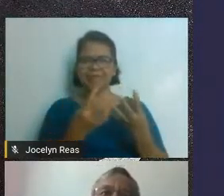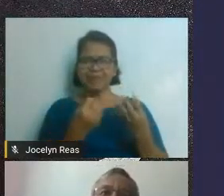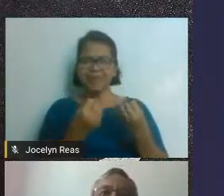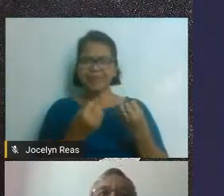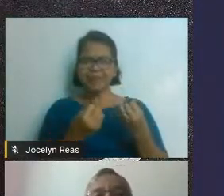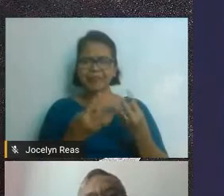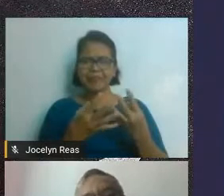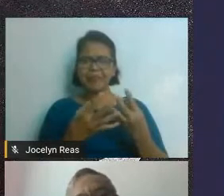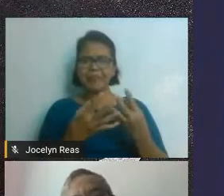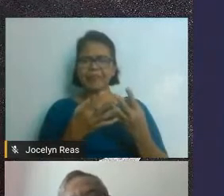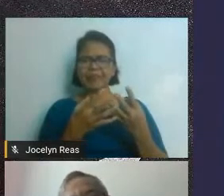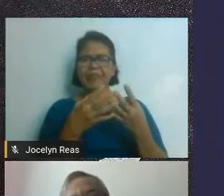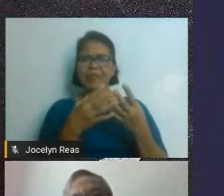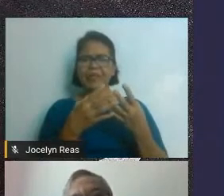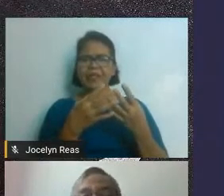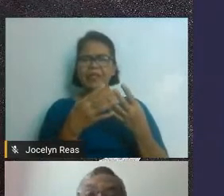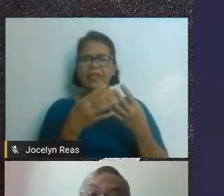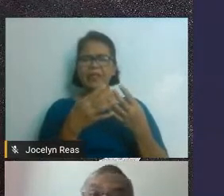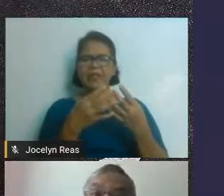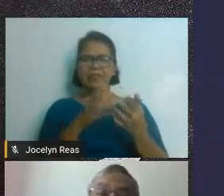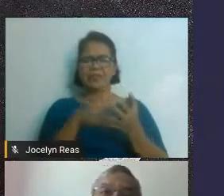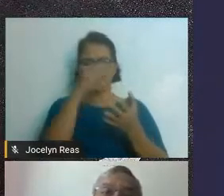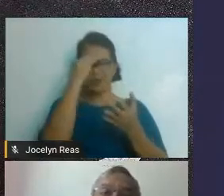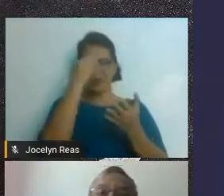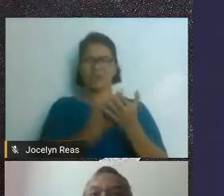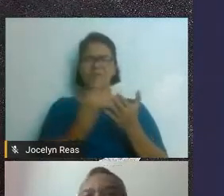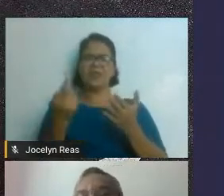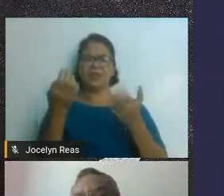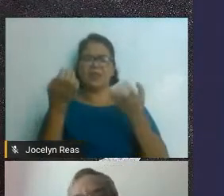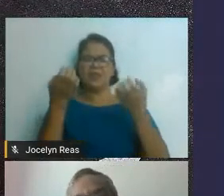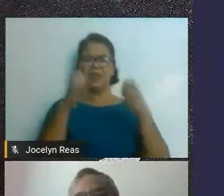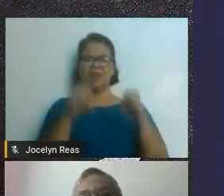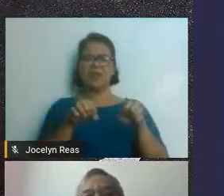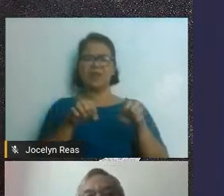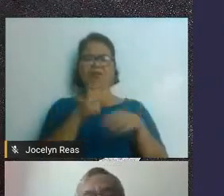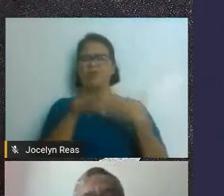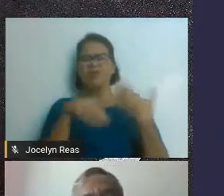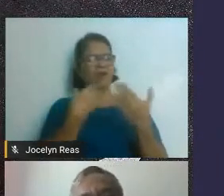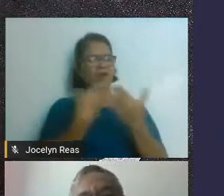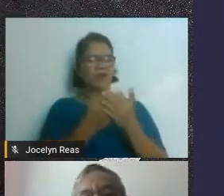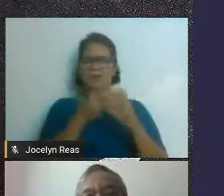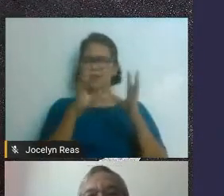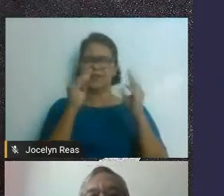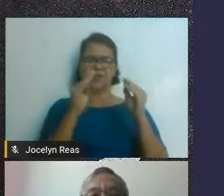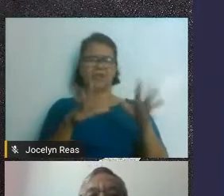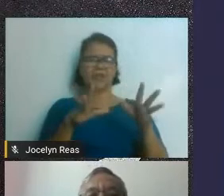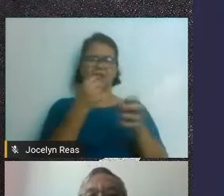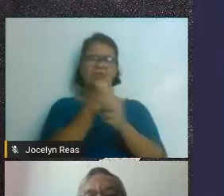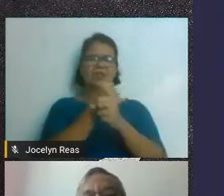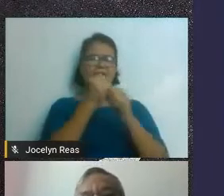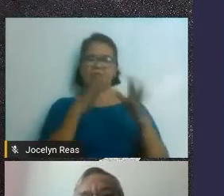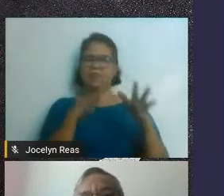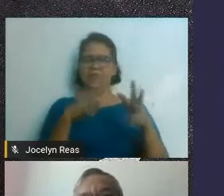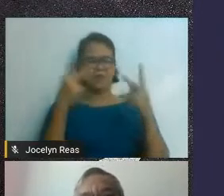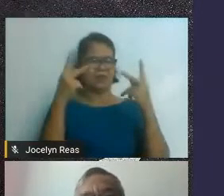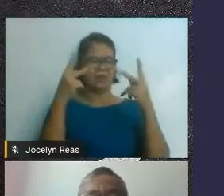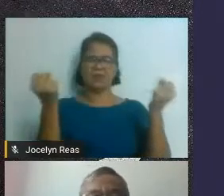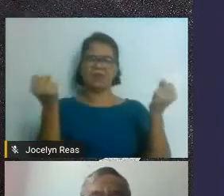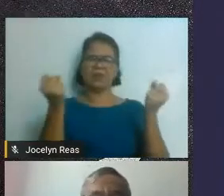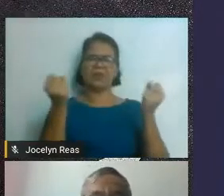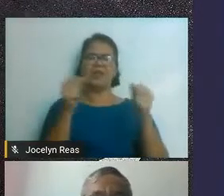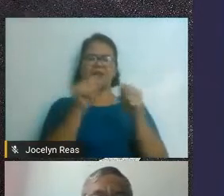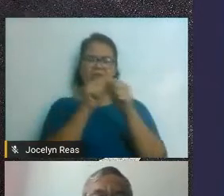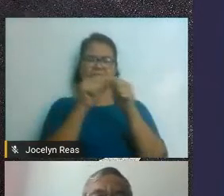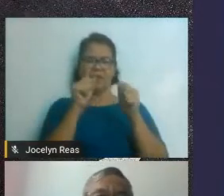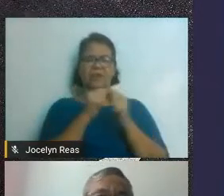everybody. Nag-iimago, sabi ko, preferably supervisors and specialists and master teachers, yung fellow teachers natin,